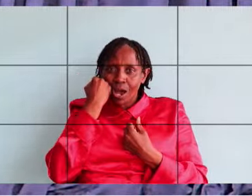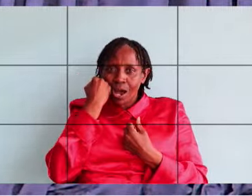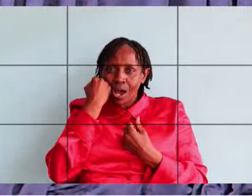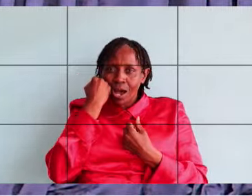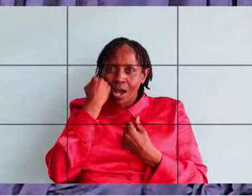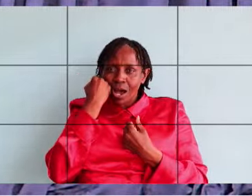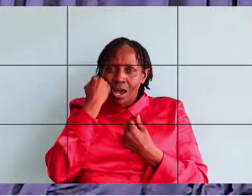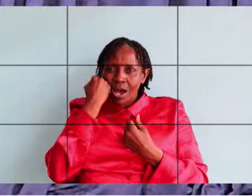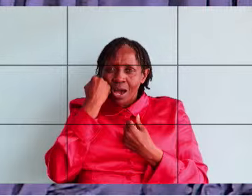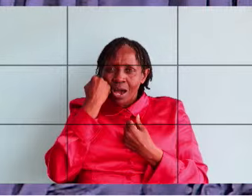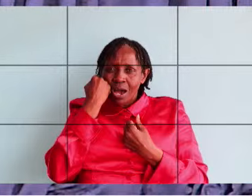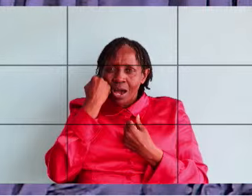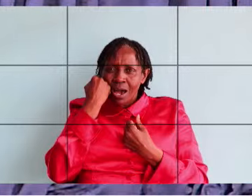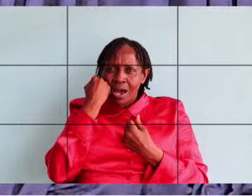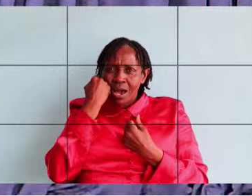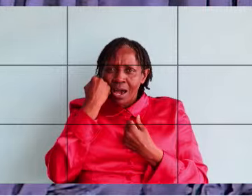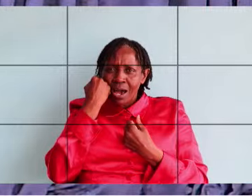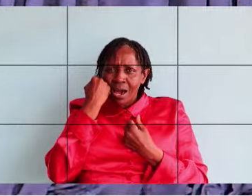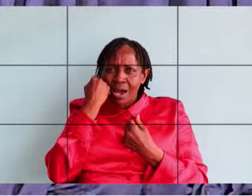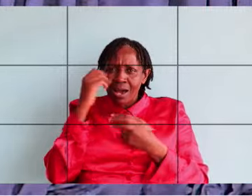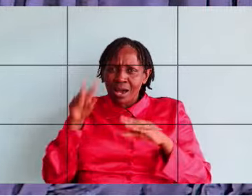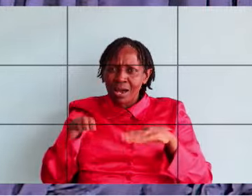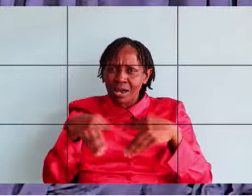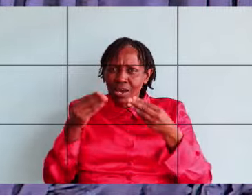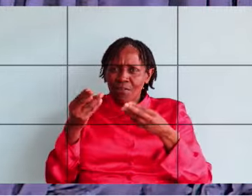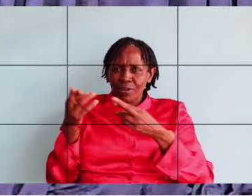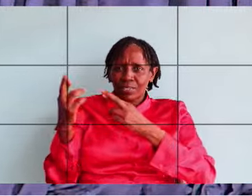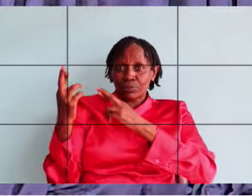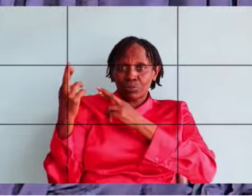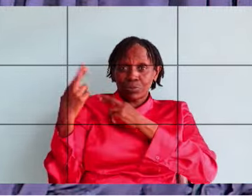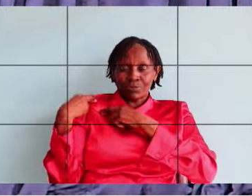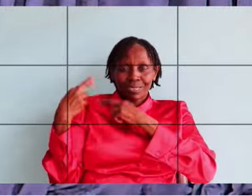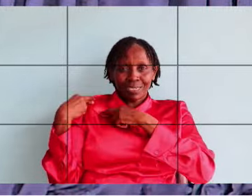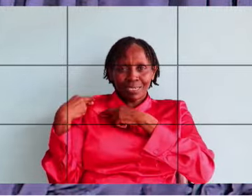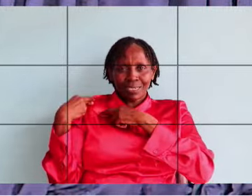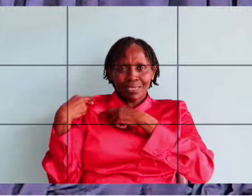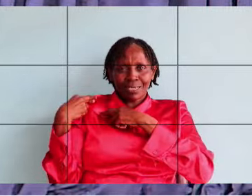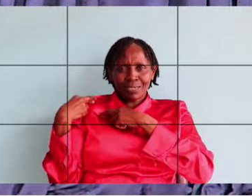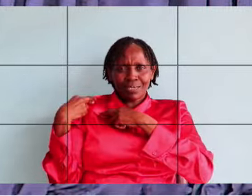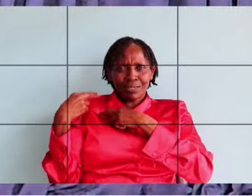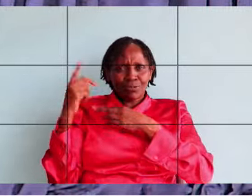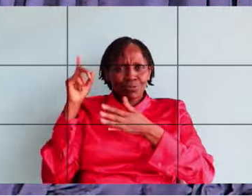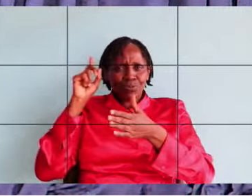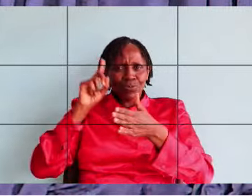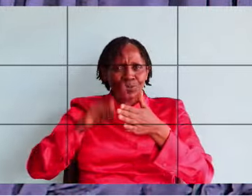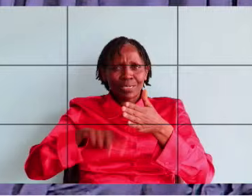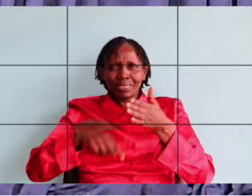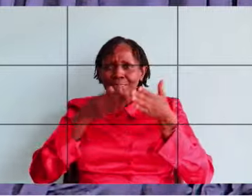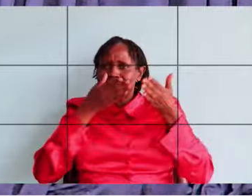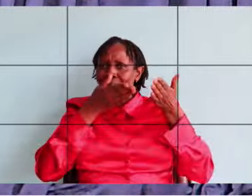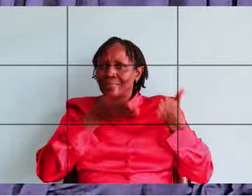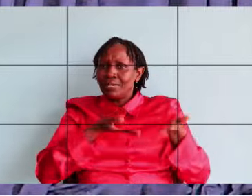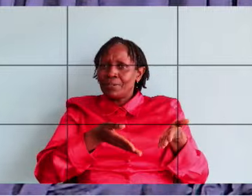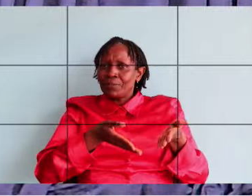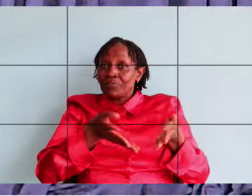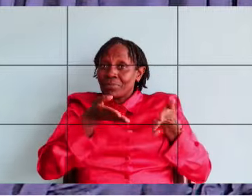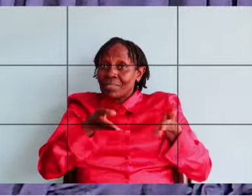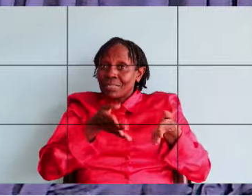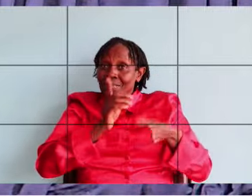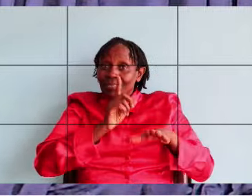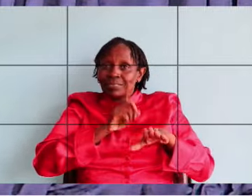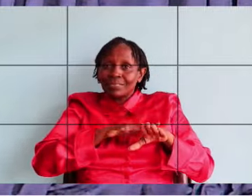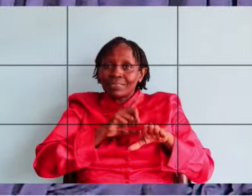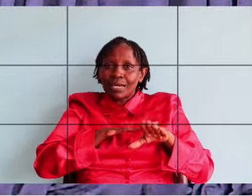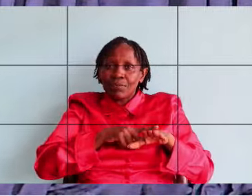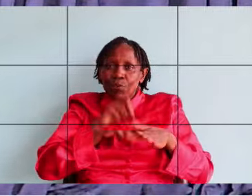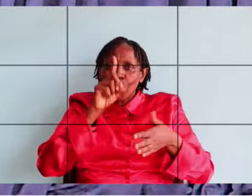reminds him, why are you where you are right now? What is it? this particular moment where you are, what is